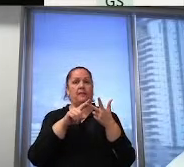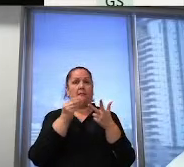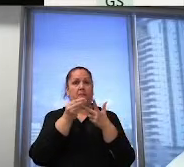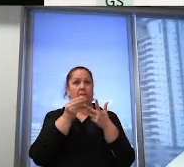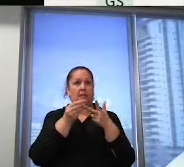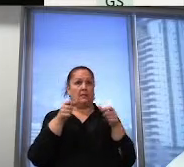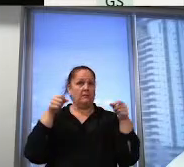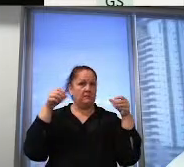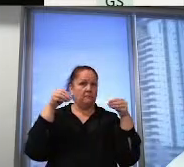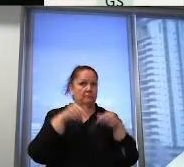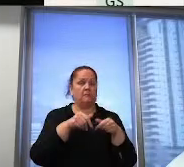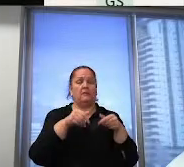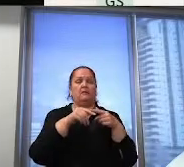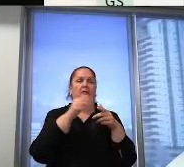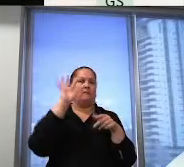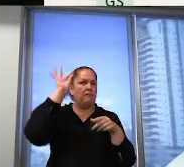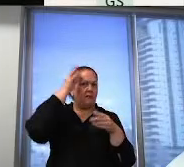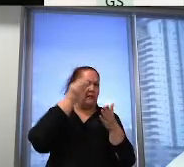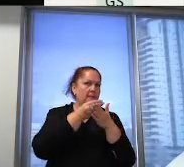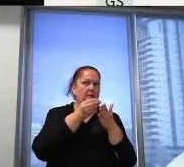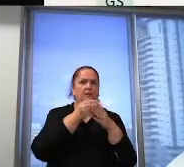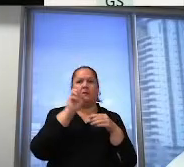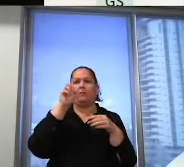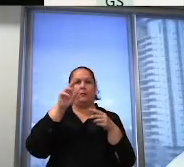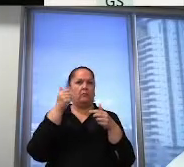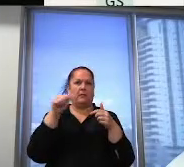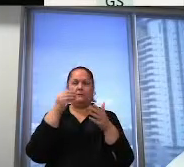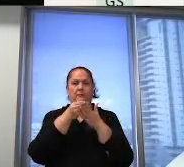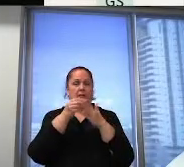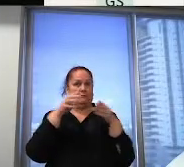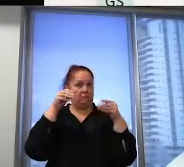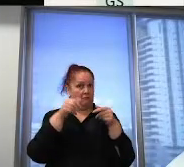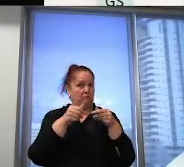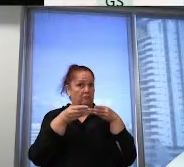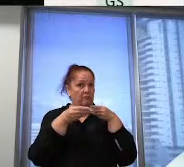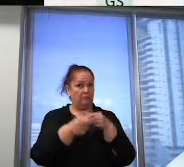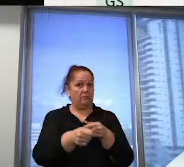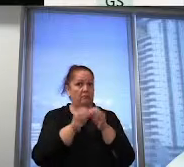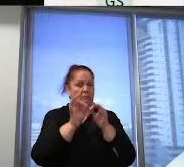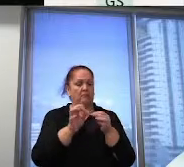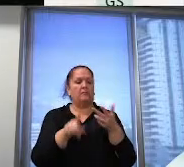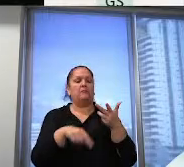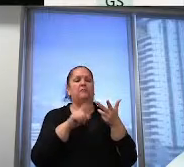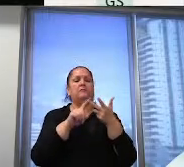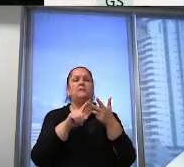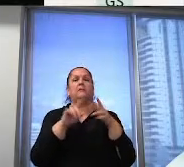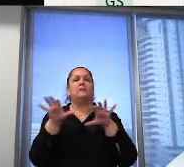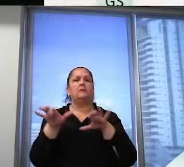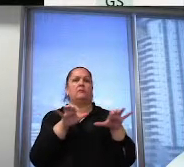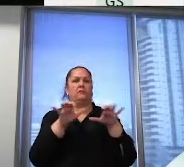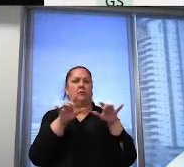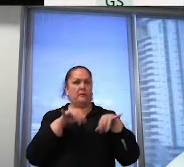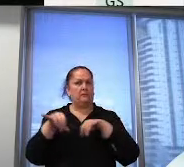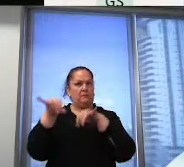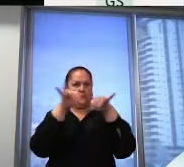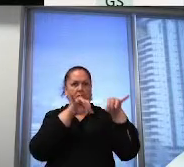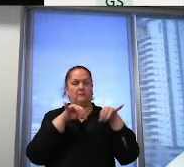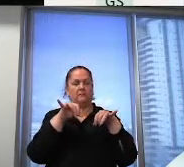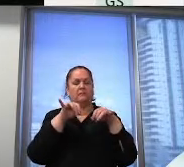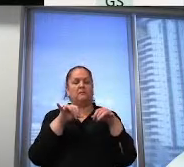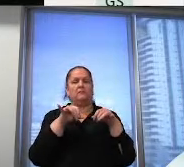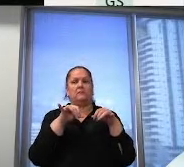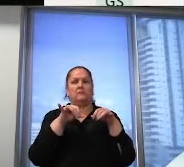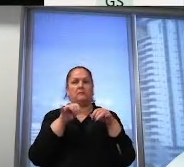spending the funds, whether it's federal or ratepayer funds, efficiently? Fourth, are we performing to professional